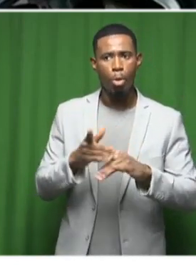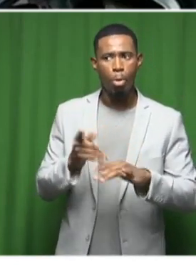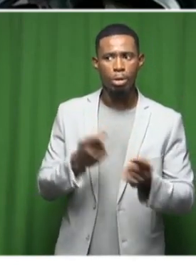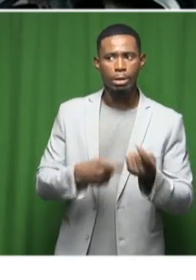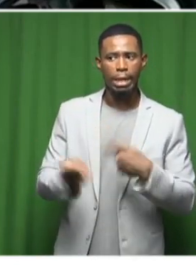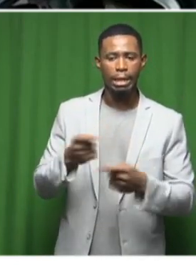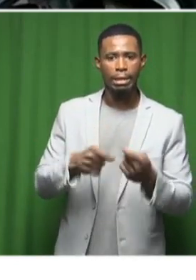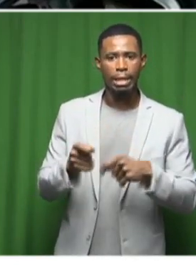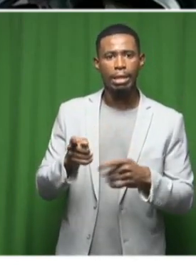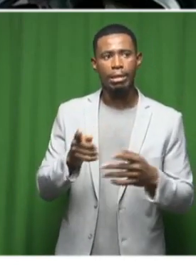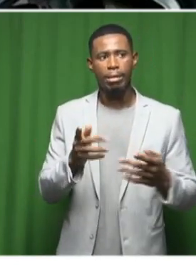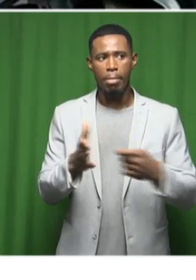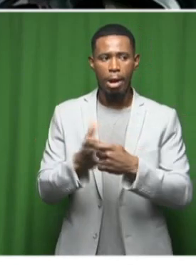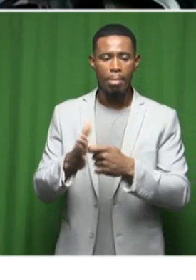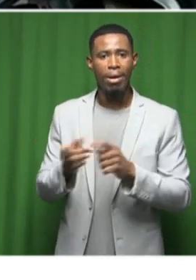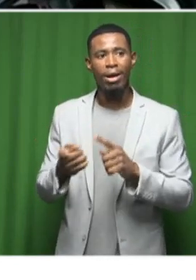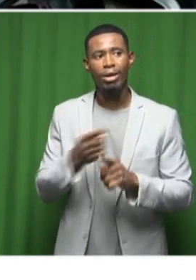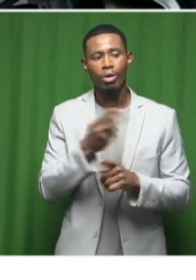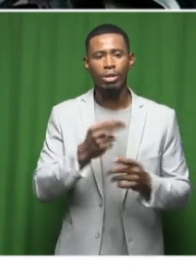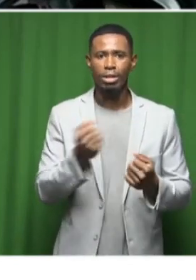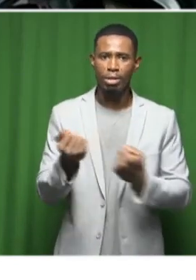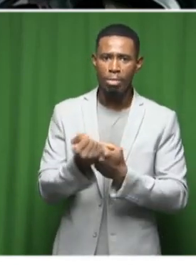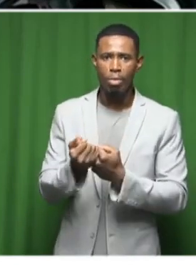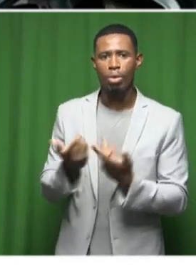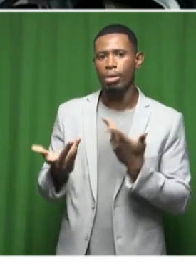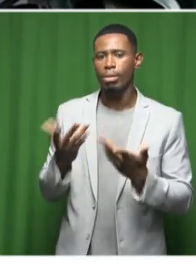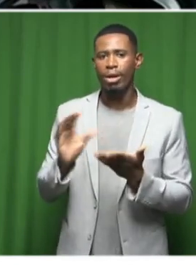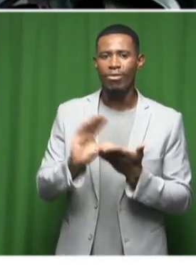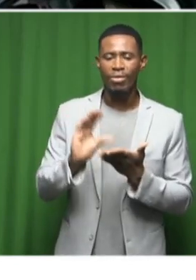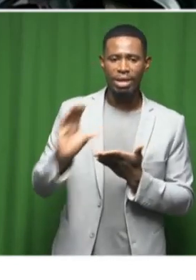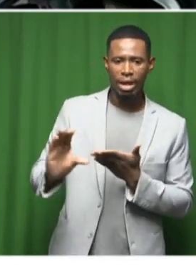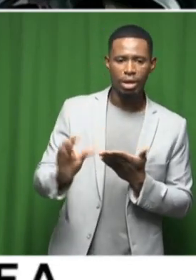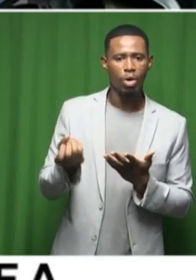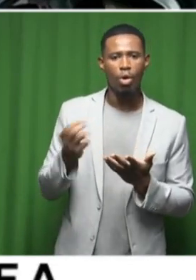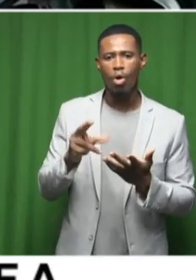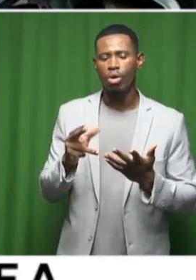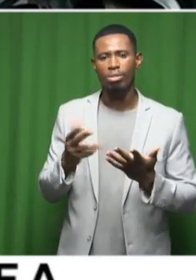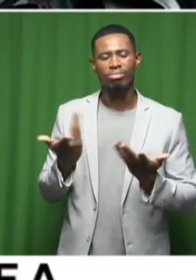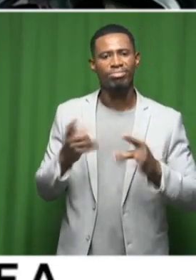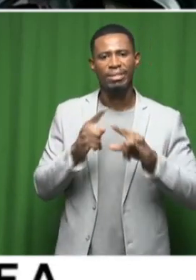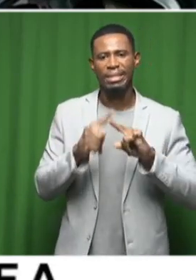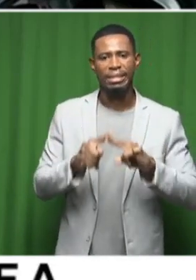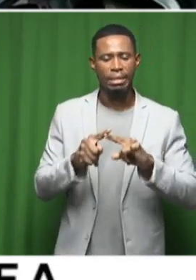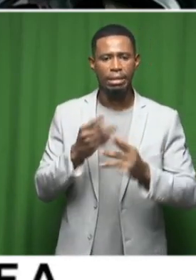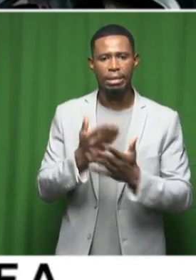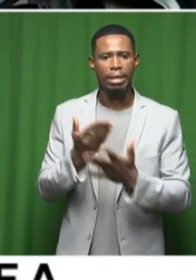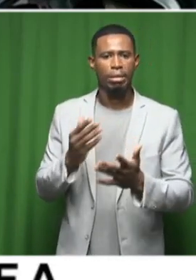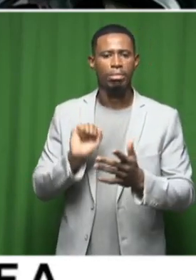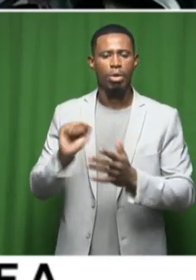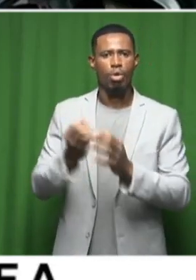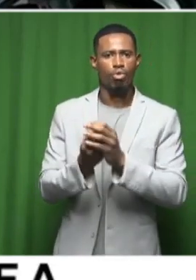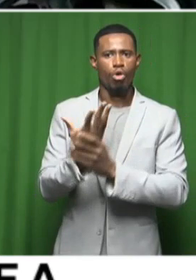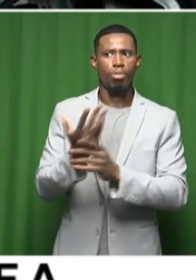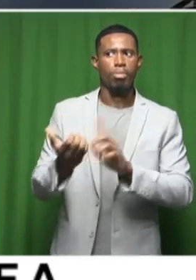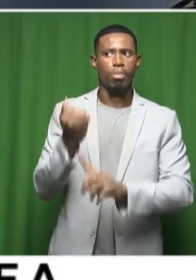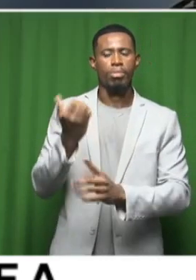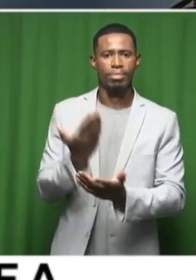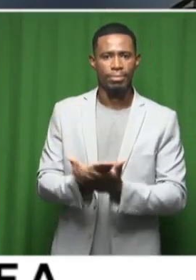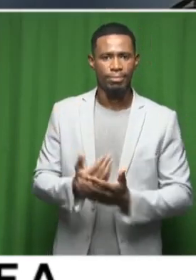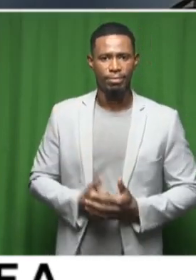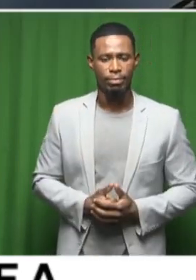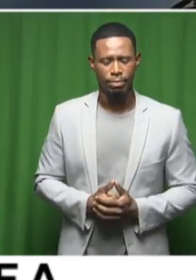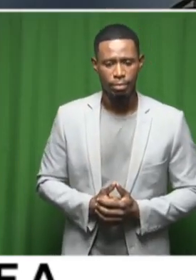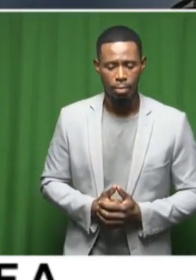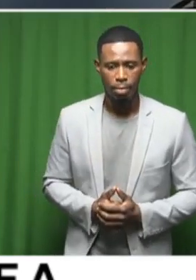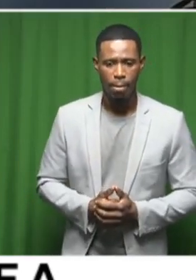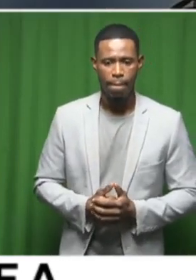and, of course, a whole lot of support, be that financial or otherwise, to unlock that growth that's coming. And why is